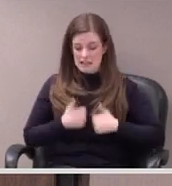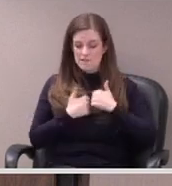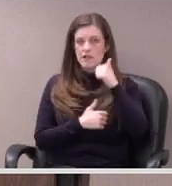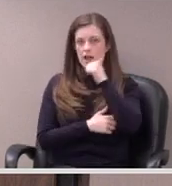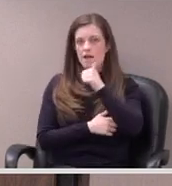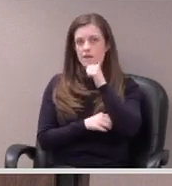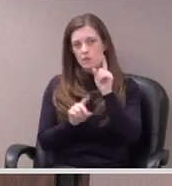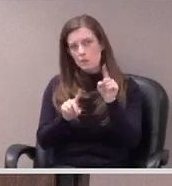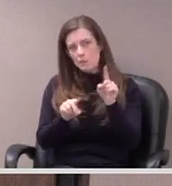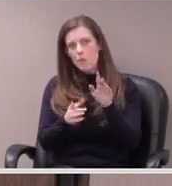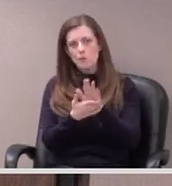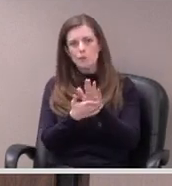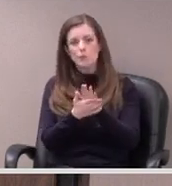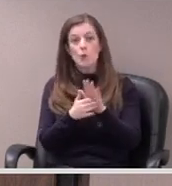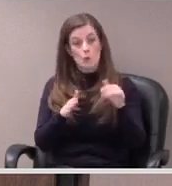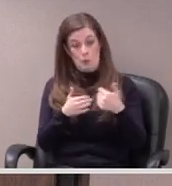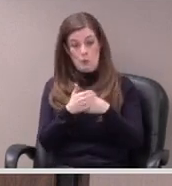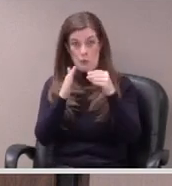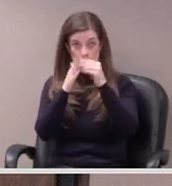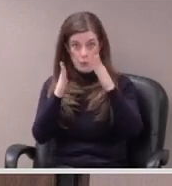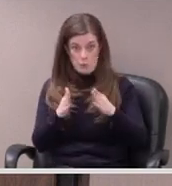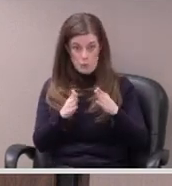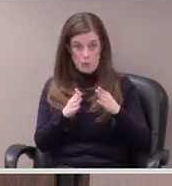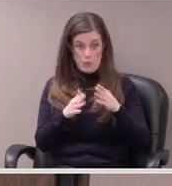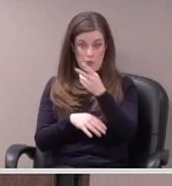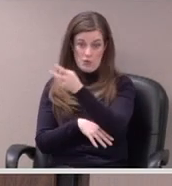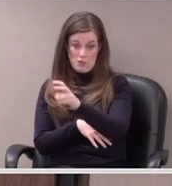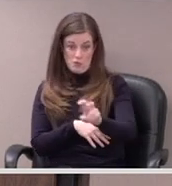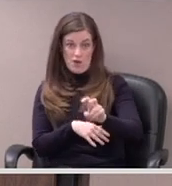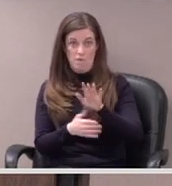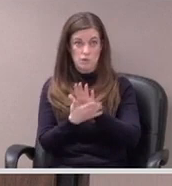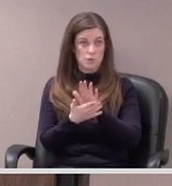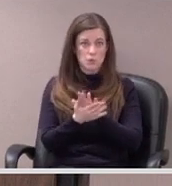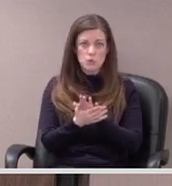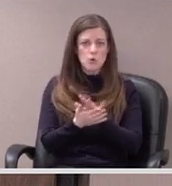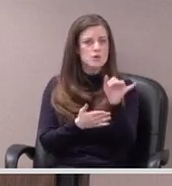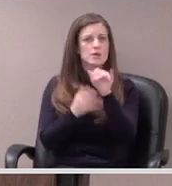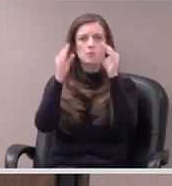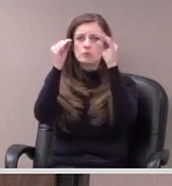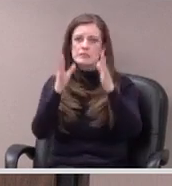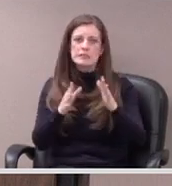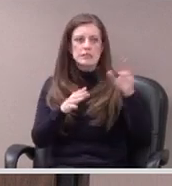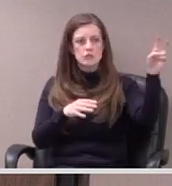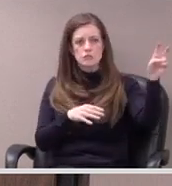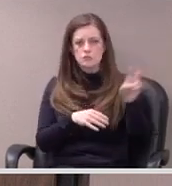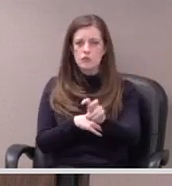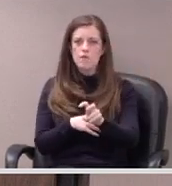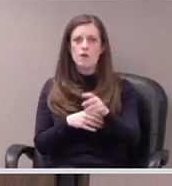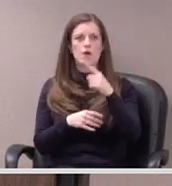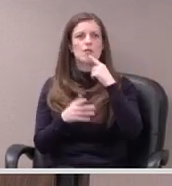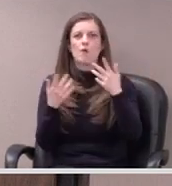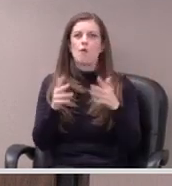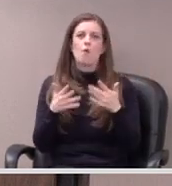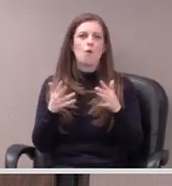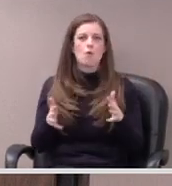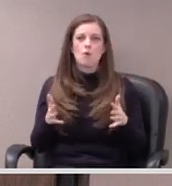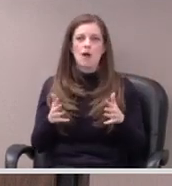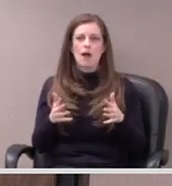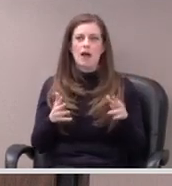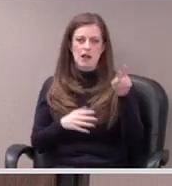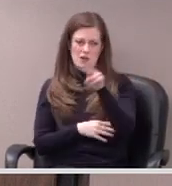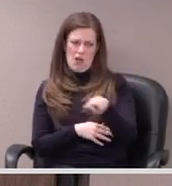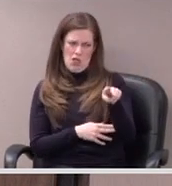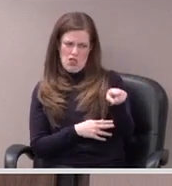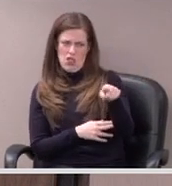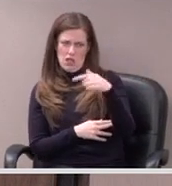when he goes to school, when a new student is transferring into the school, when a teacher is coming in. They already looking at